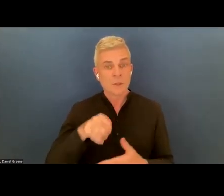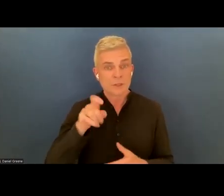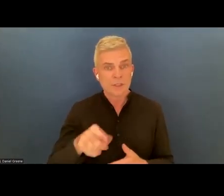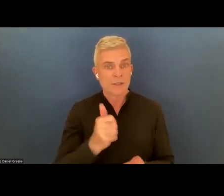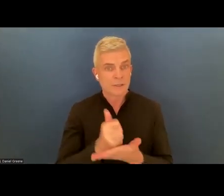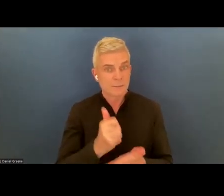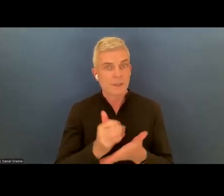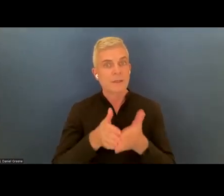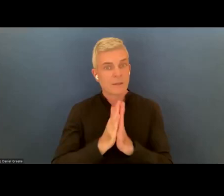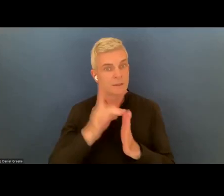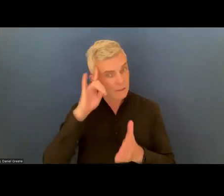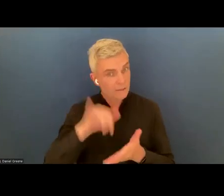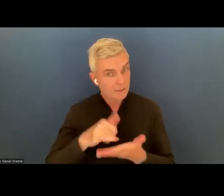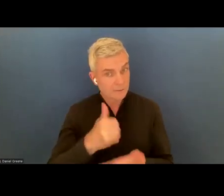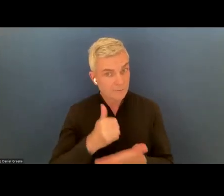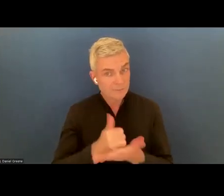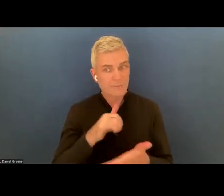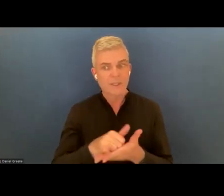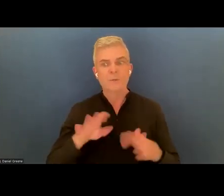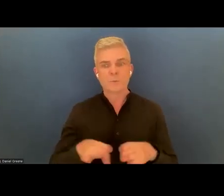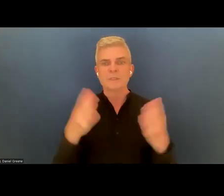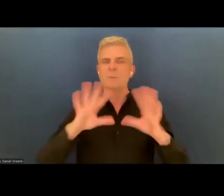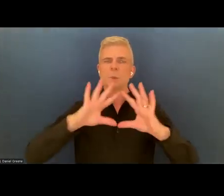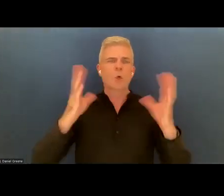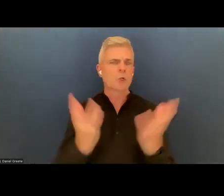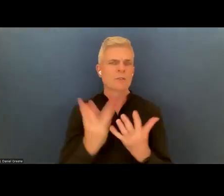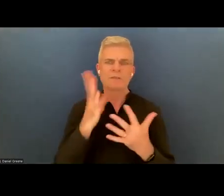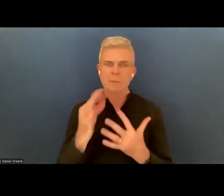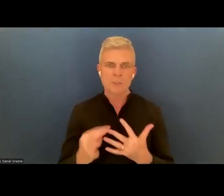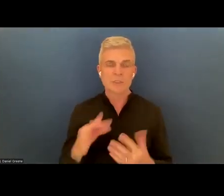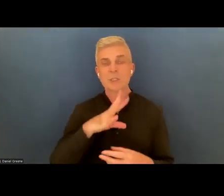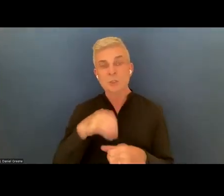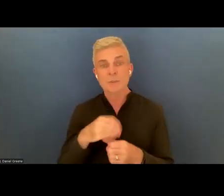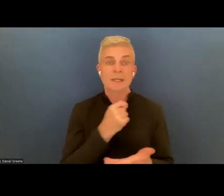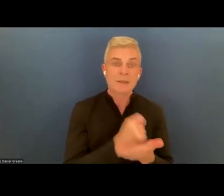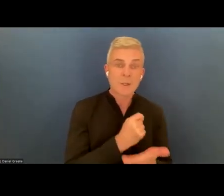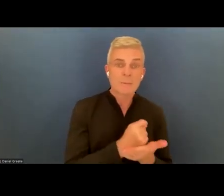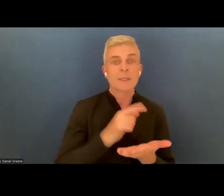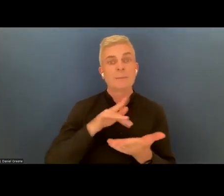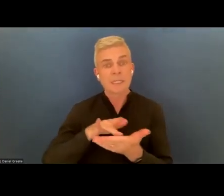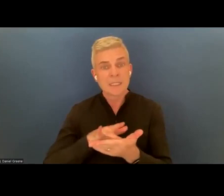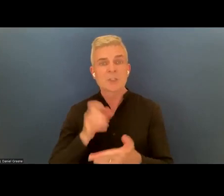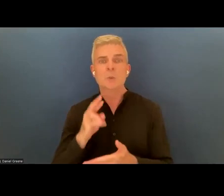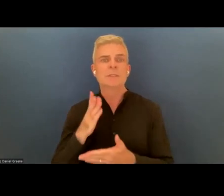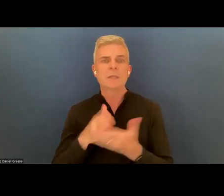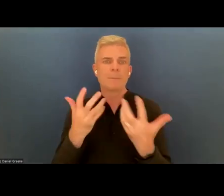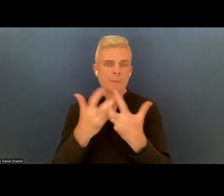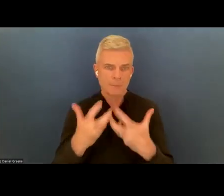for that help opens up a world of options, including therapy, medication, or some combination of